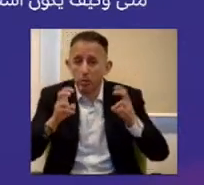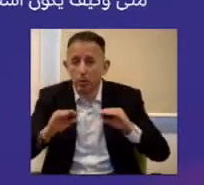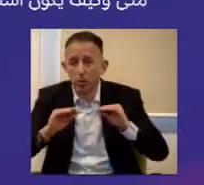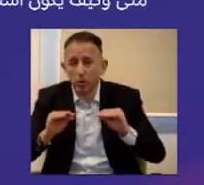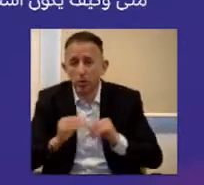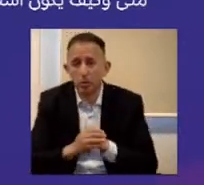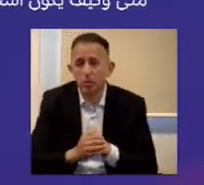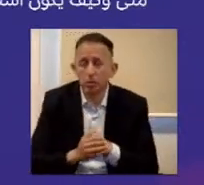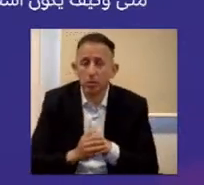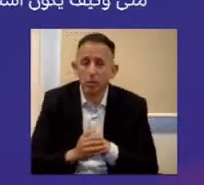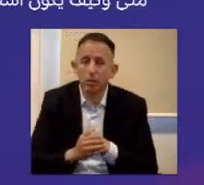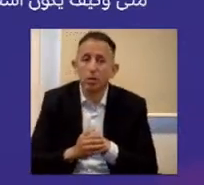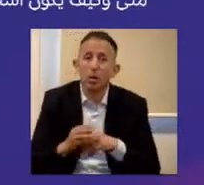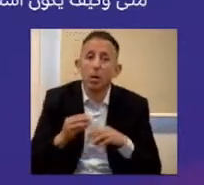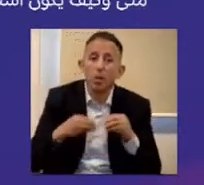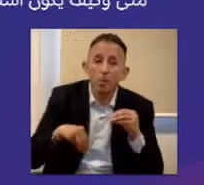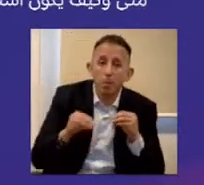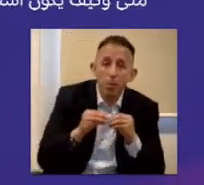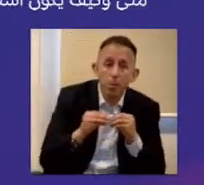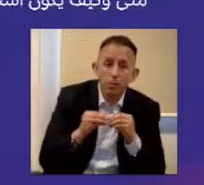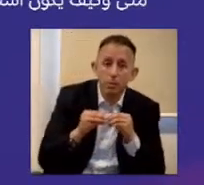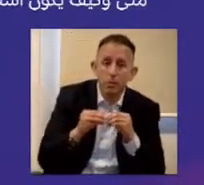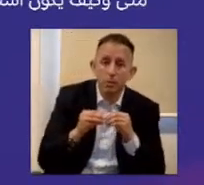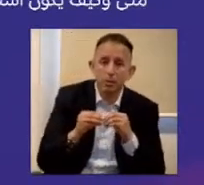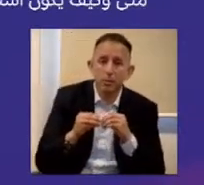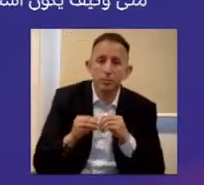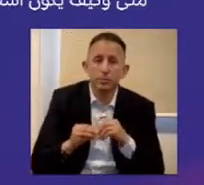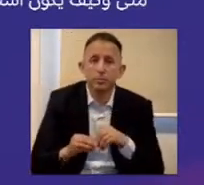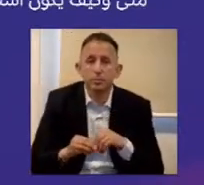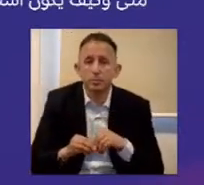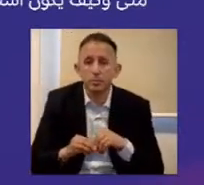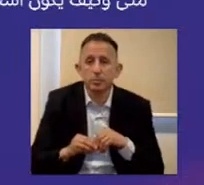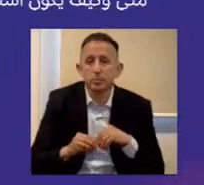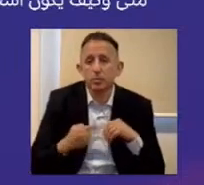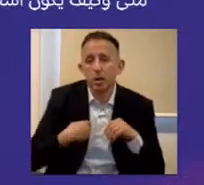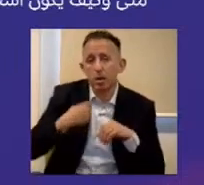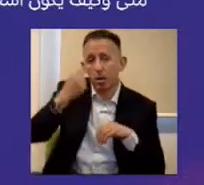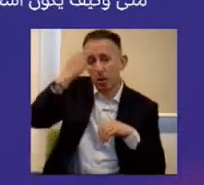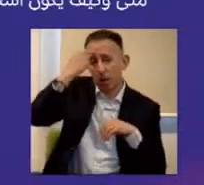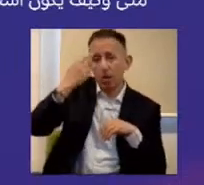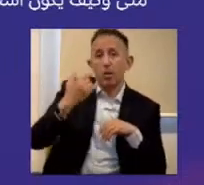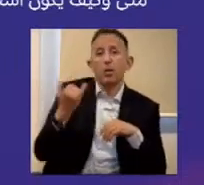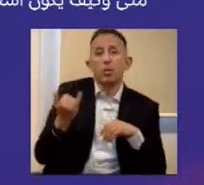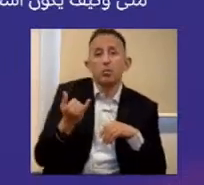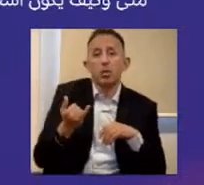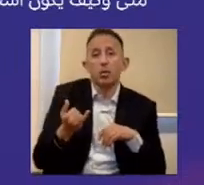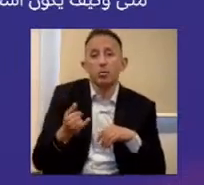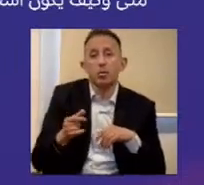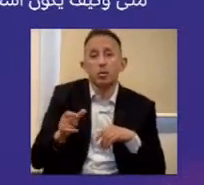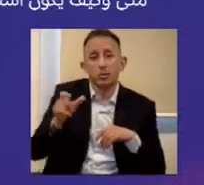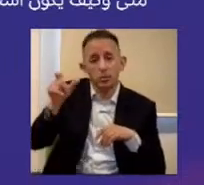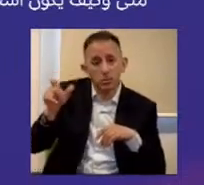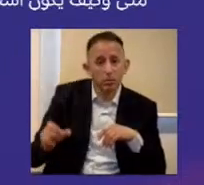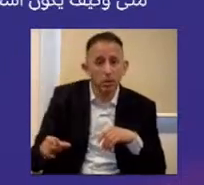the students. This is a dream, but I think it's feasible to work on some of this.